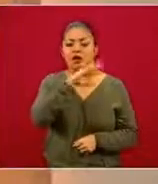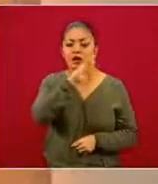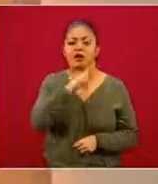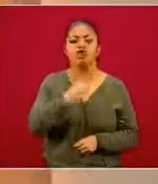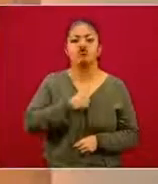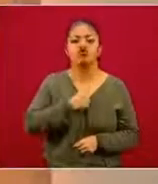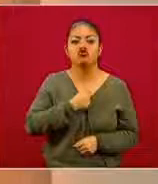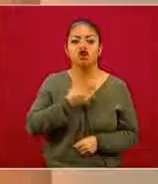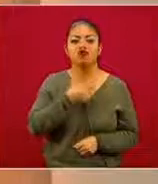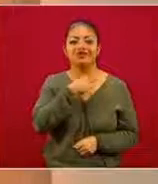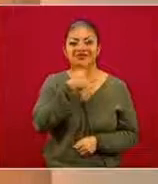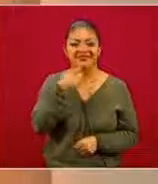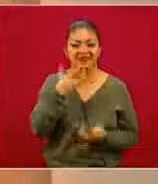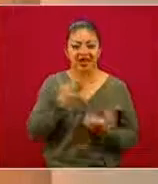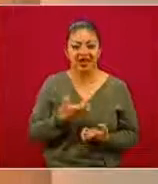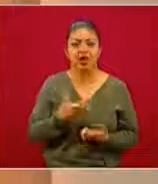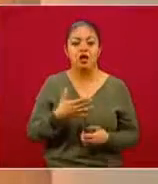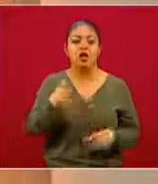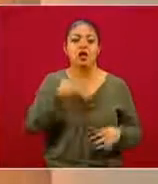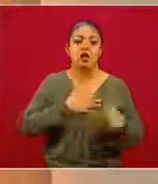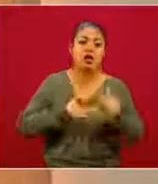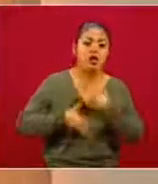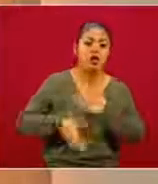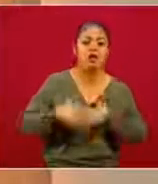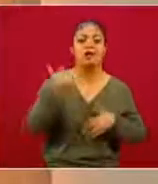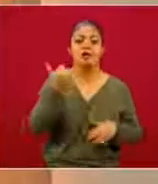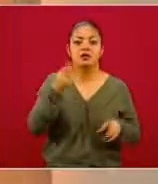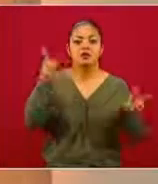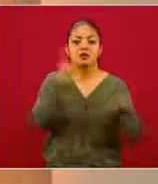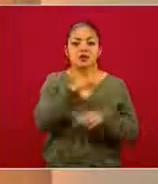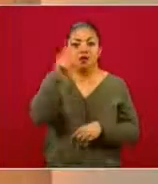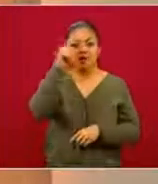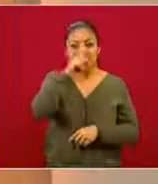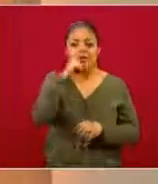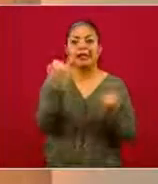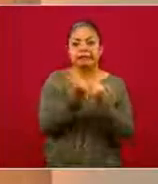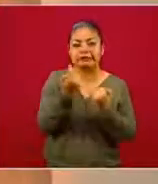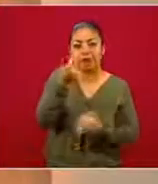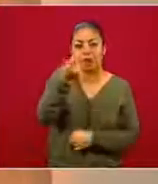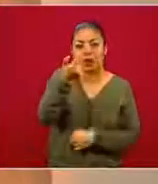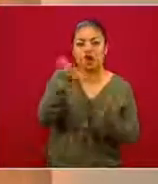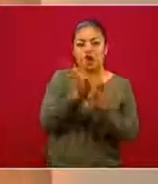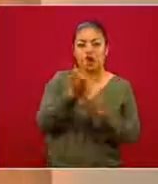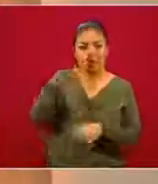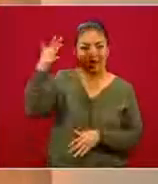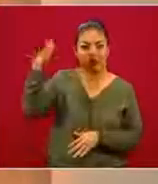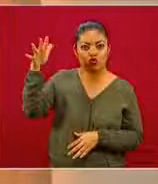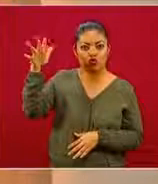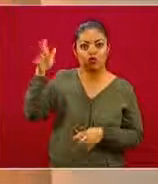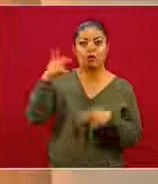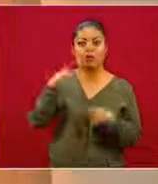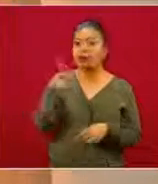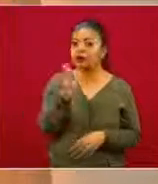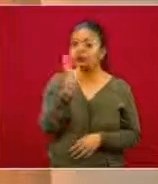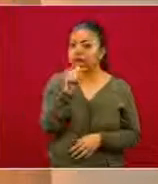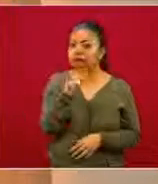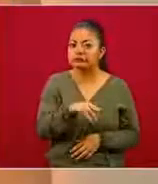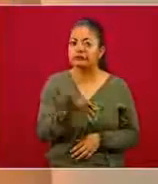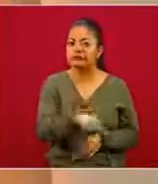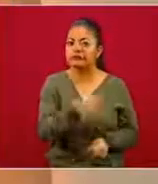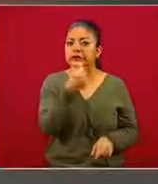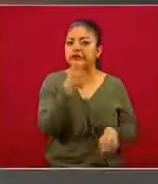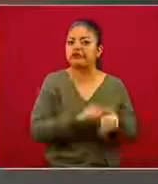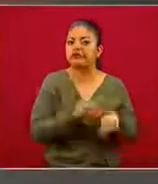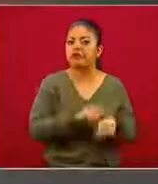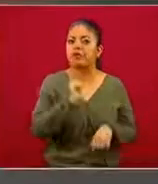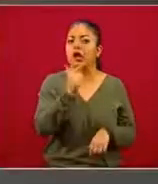SARS-CoV-2, fever, dry cough, fatigue, those are very similar to the symptoms that are exhibited by